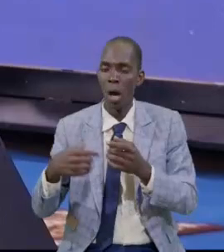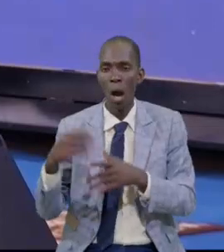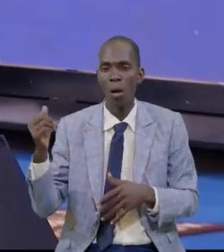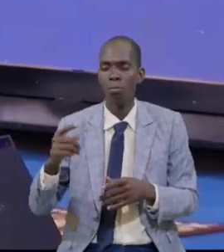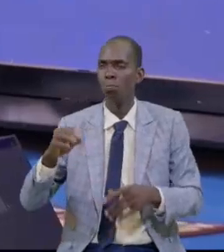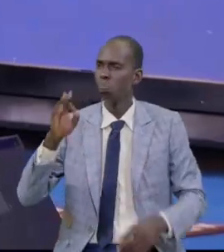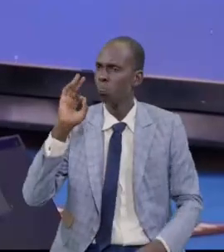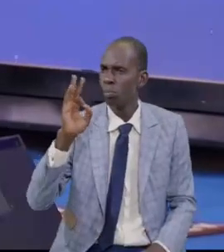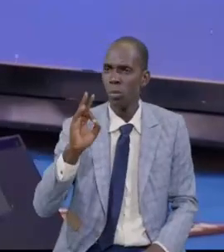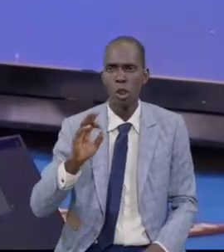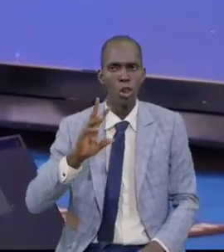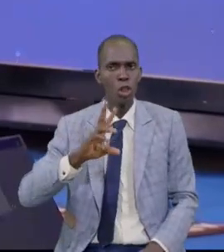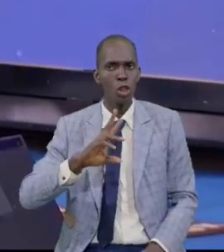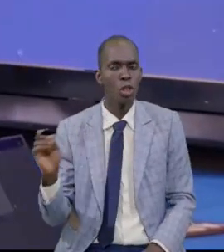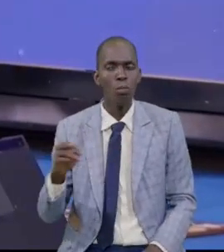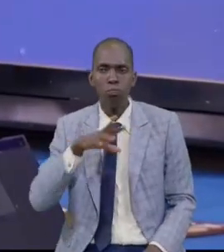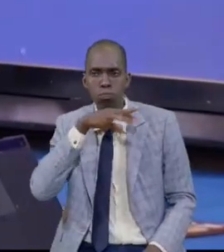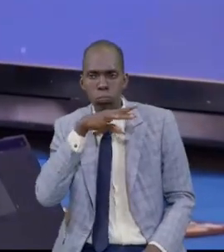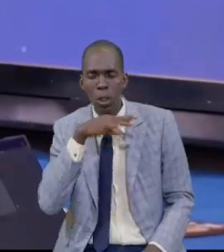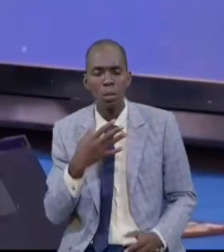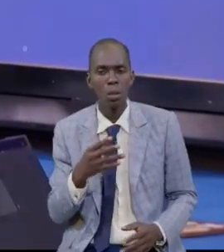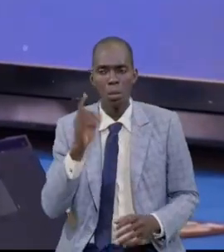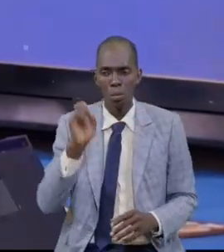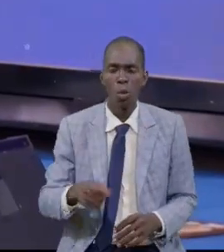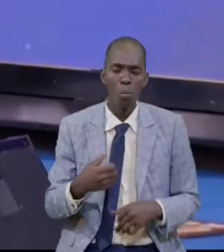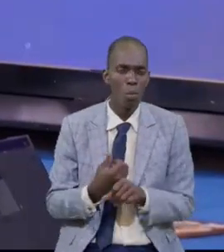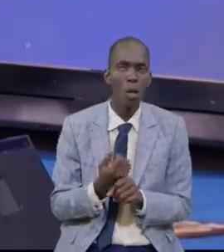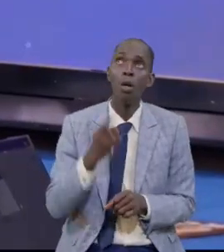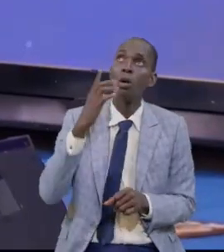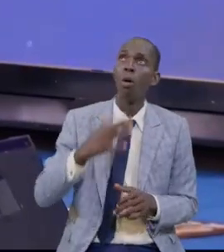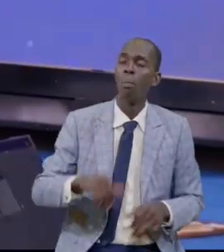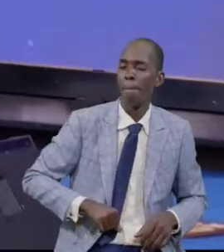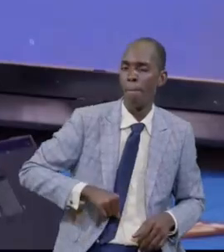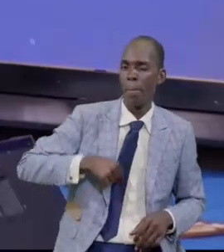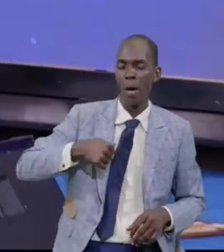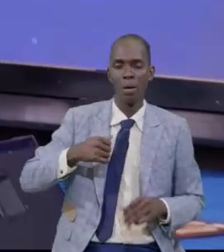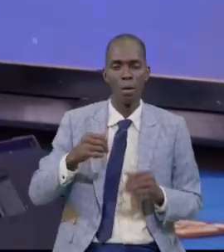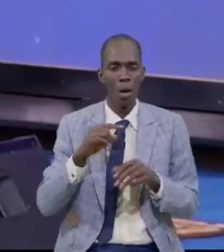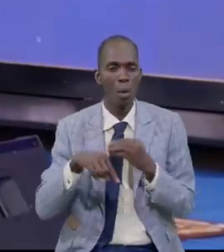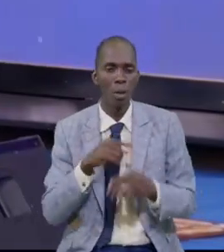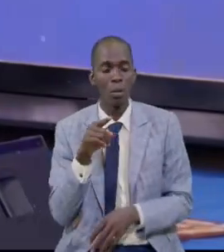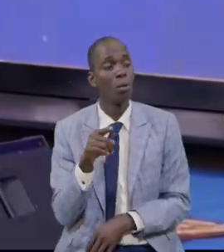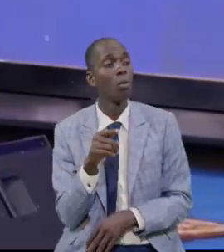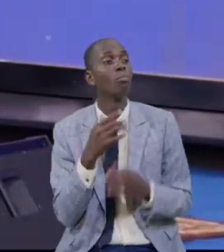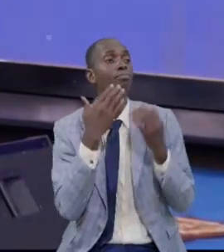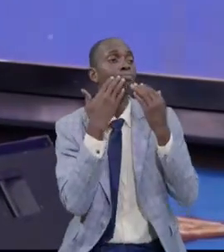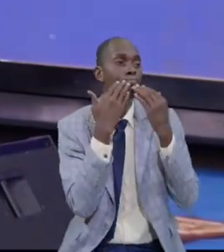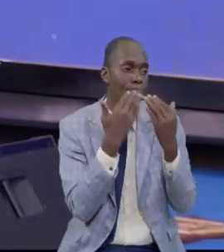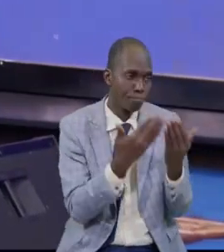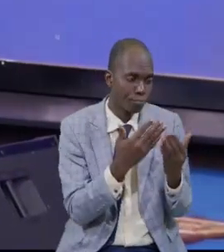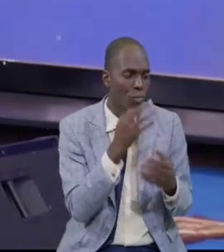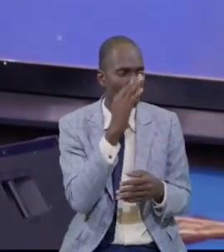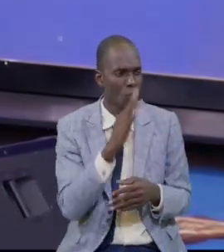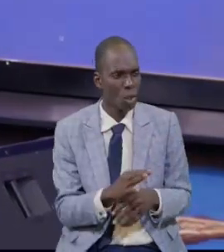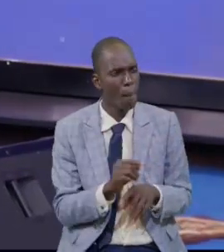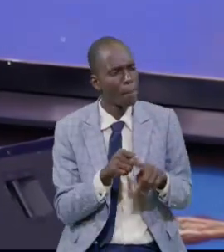the Lord proud, happy about you. Thank you, Pastor. Have you done what you are telling